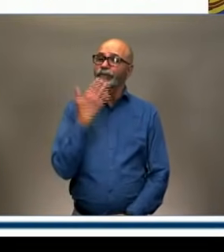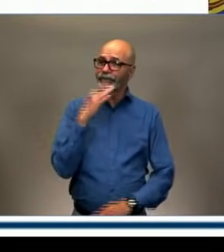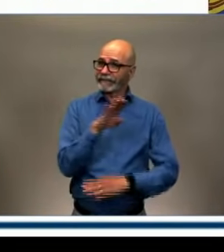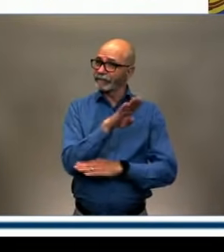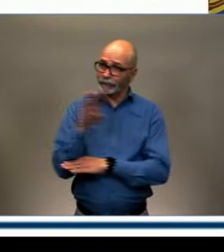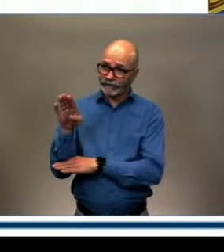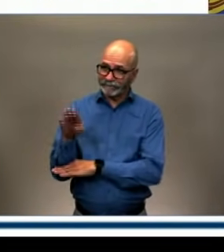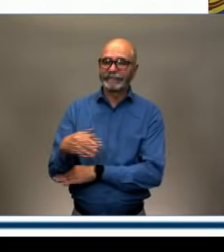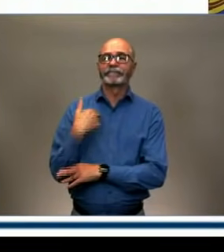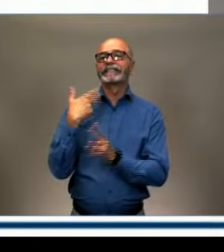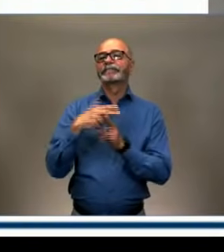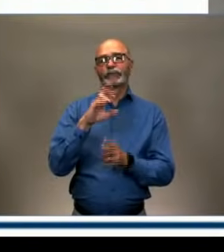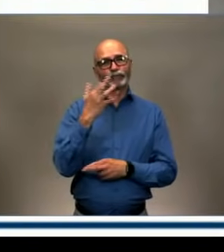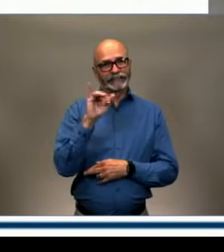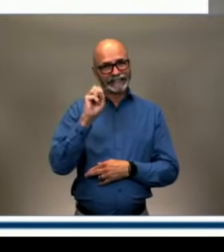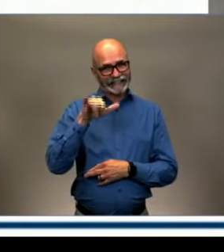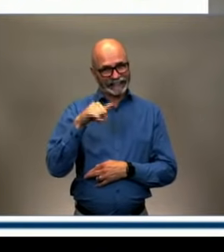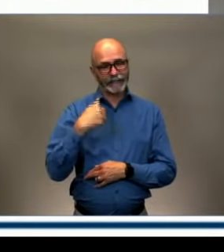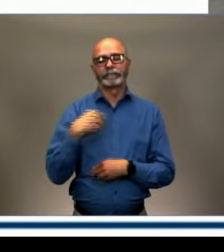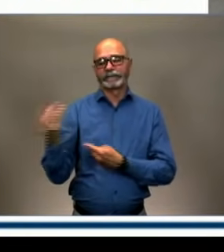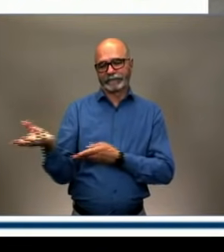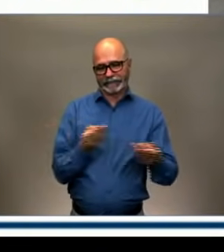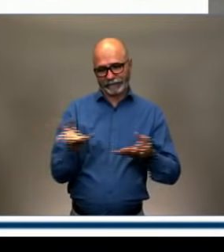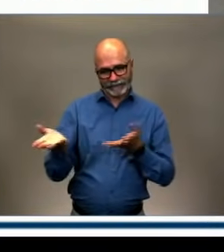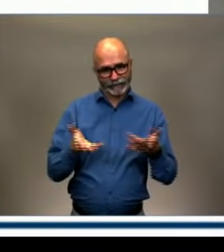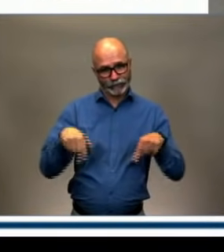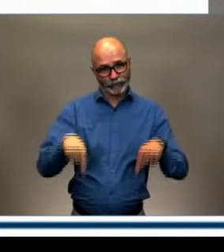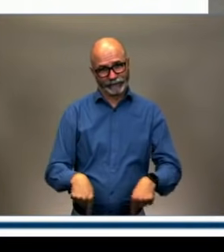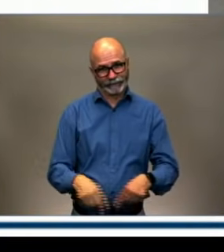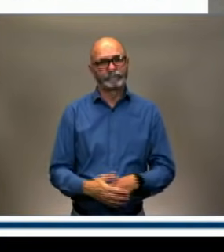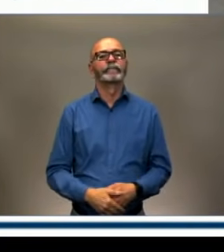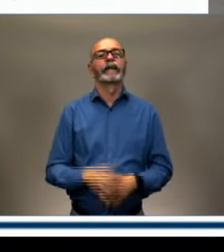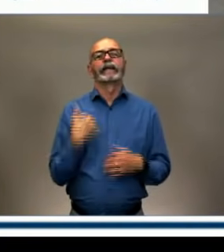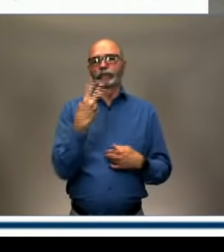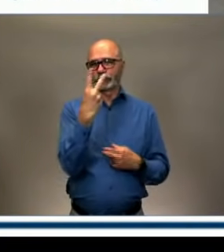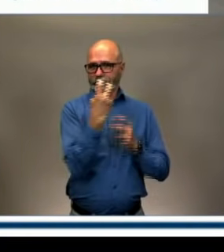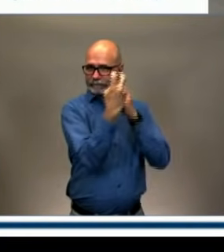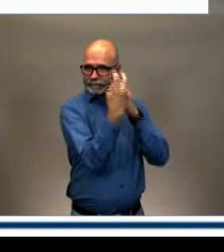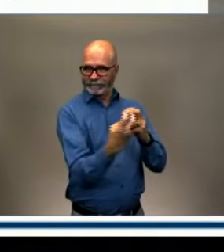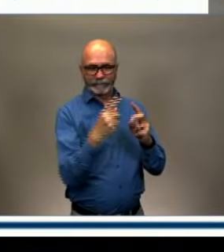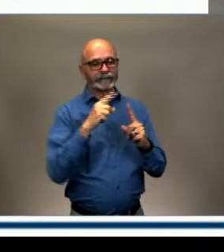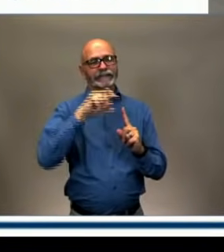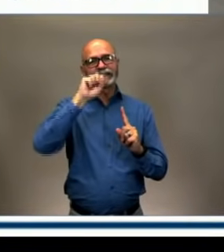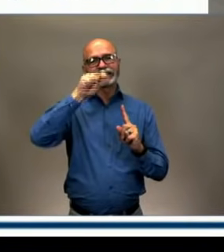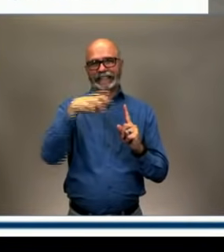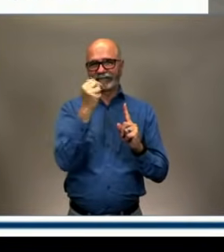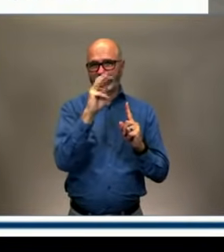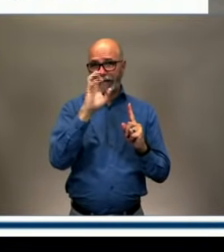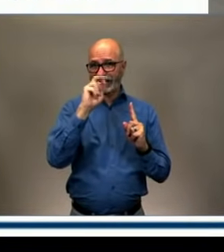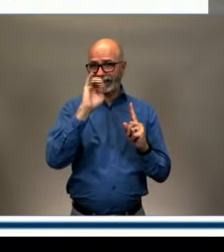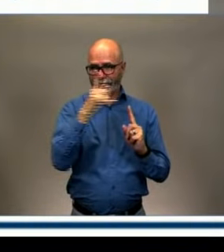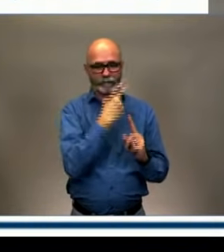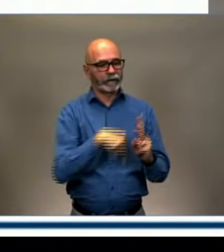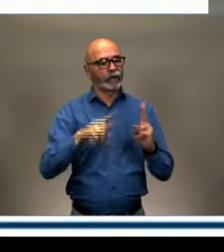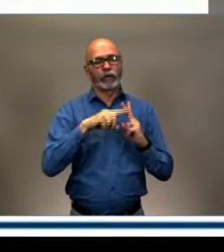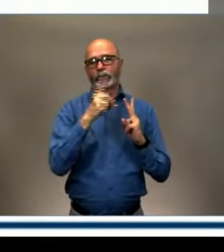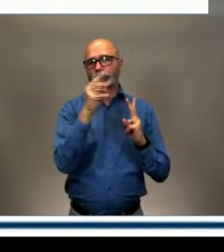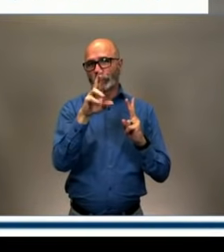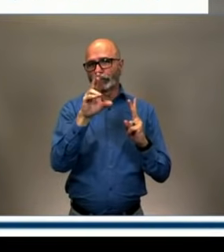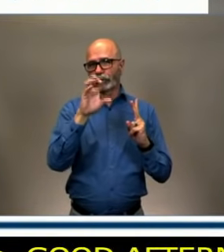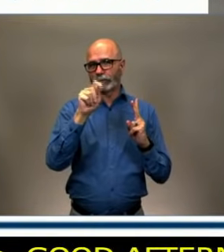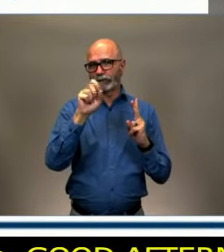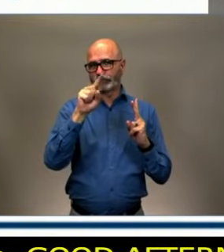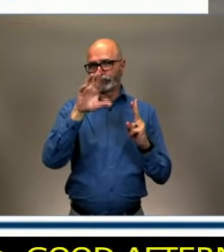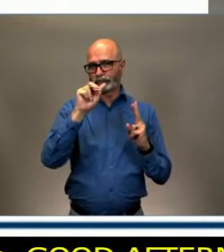Good afternoon. My name is Chrissy Matheson, and I'll be your moderator for today's press briefing. Before we begin, I'd like to introduce the Premier of Nova Scotia, Stephen McNeil, and